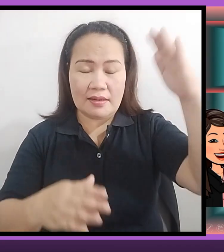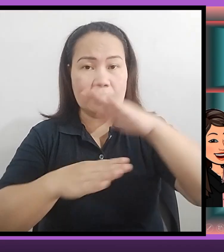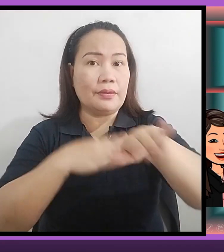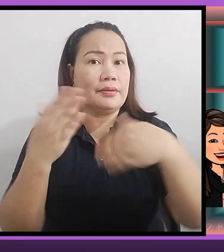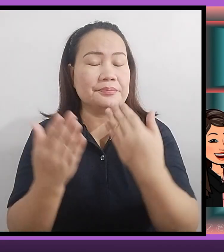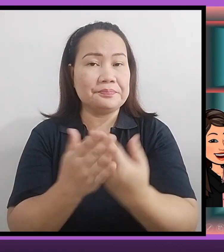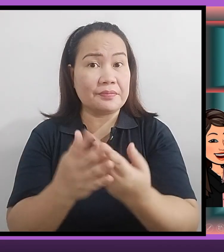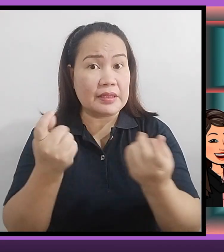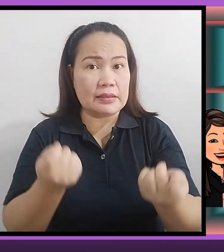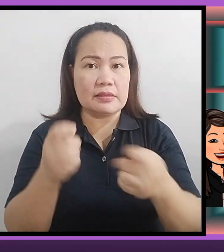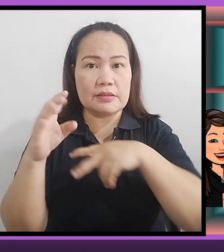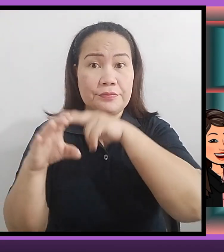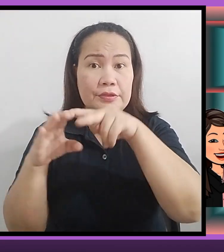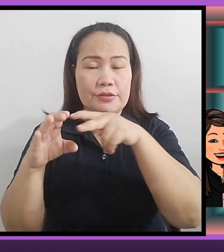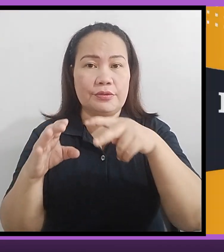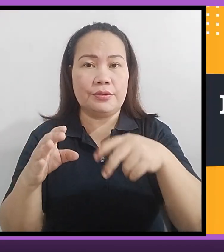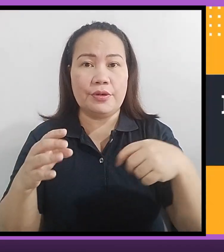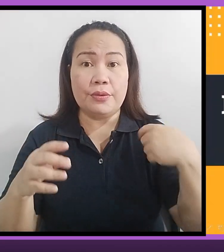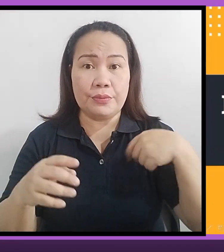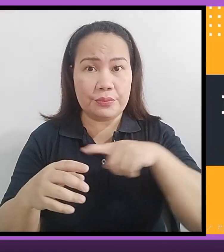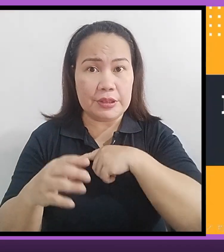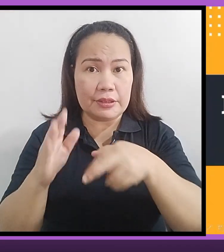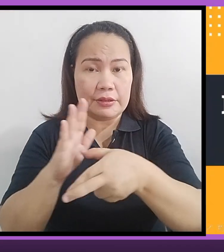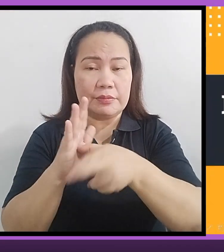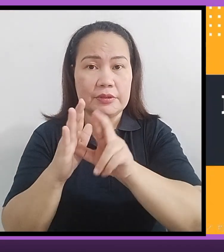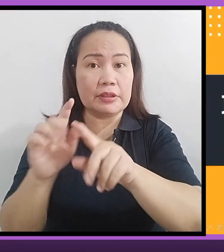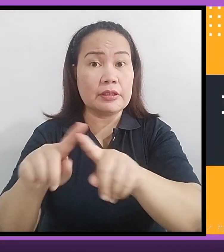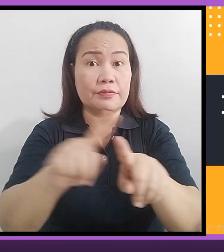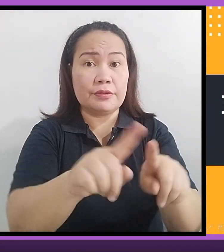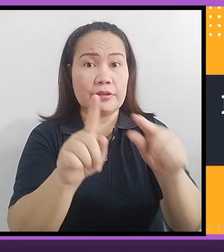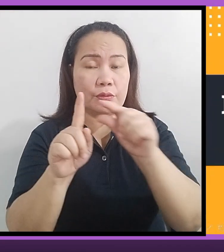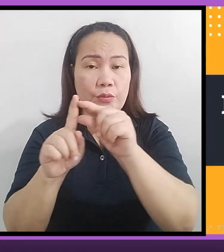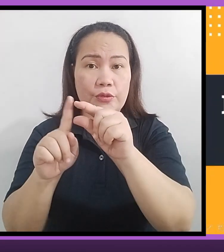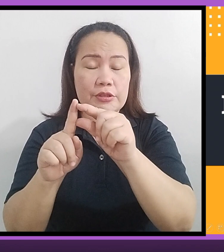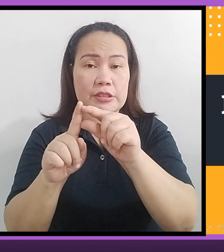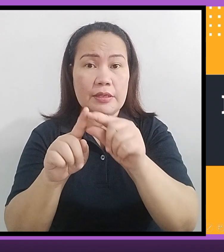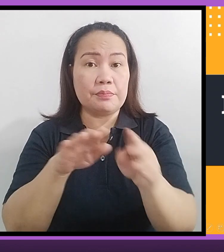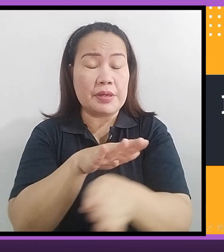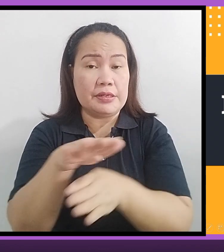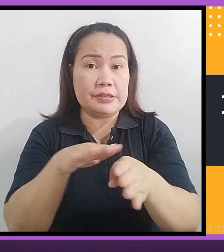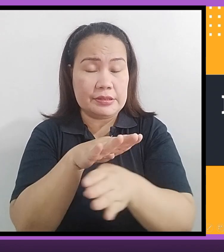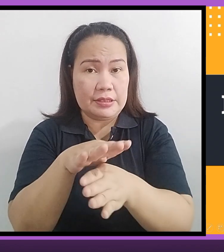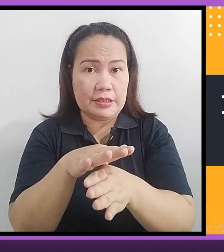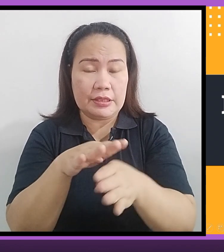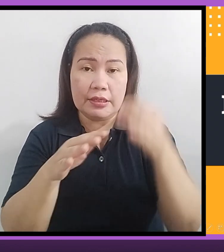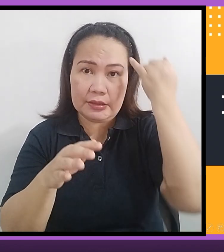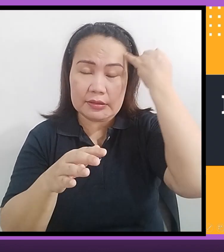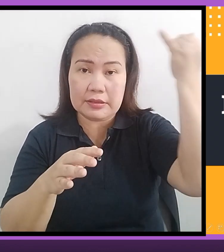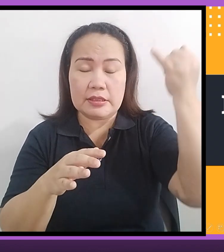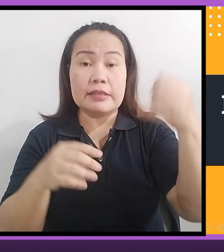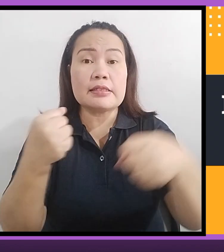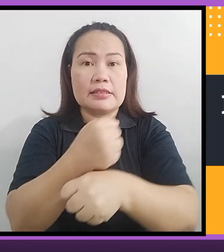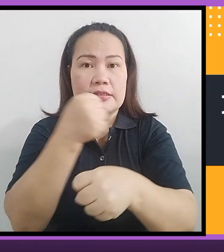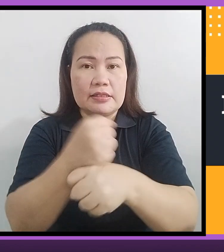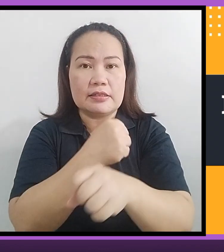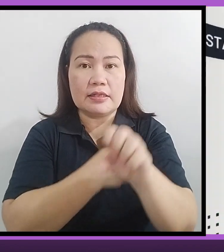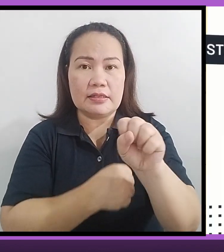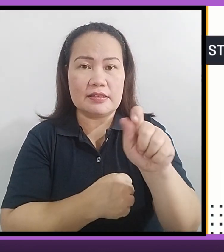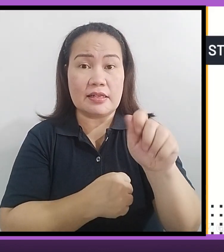Hello everyone, so in this video we are going to recall the different terms and basic concept in